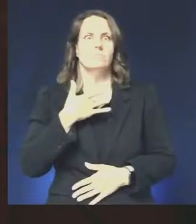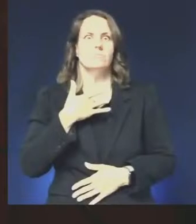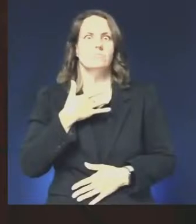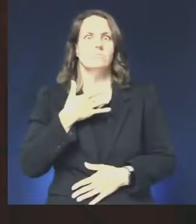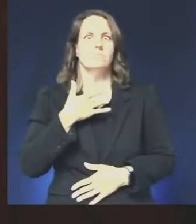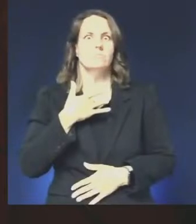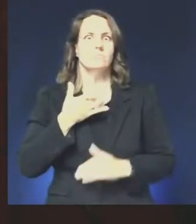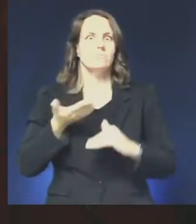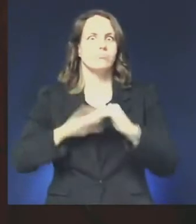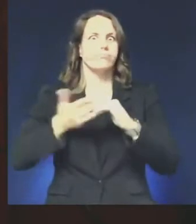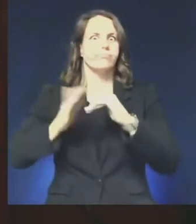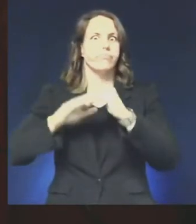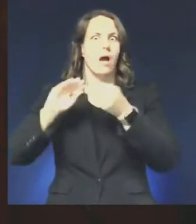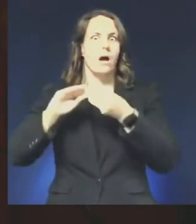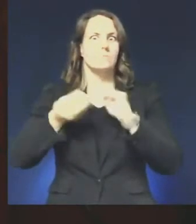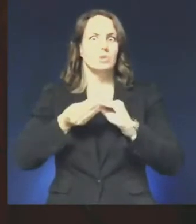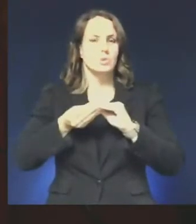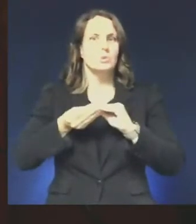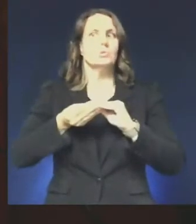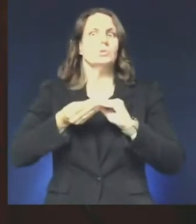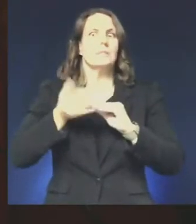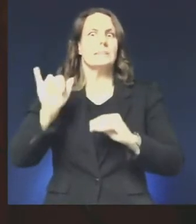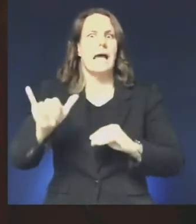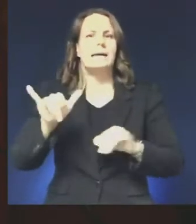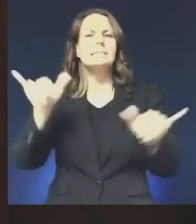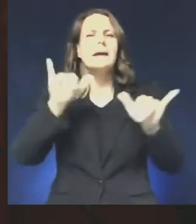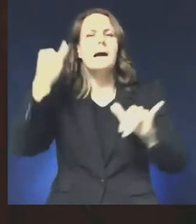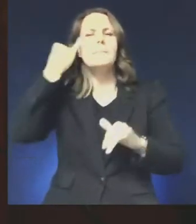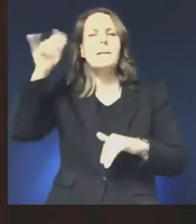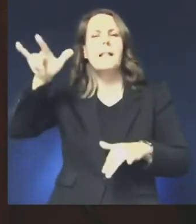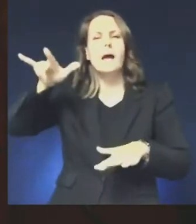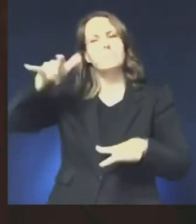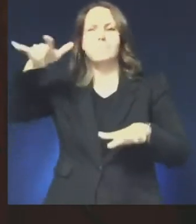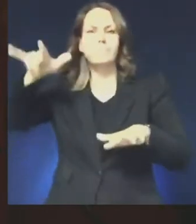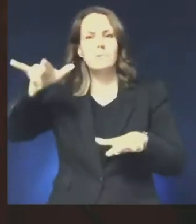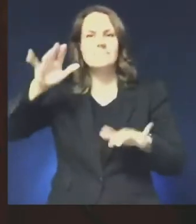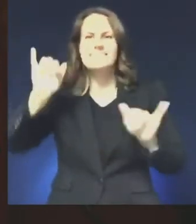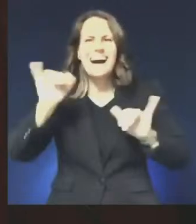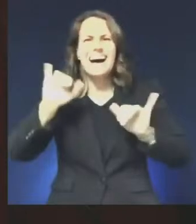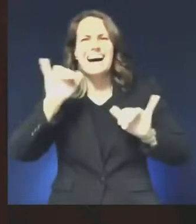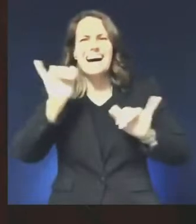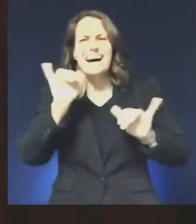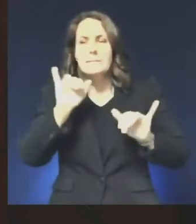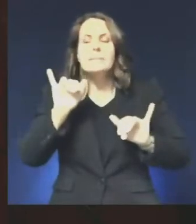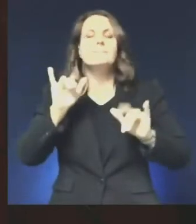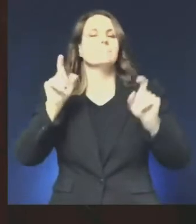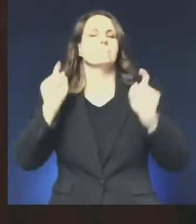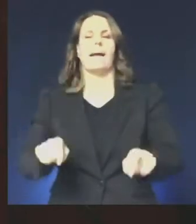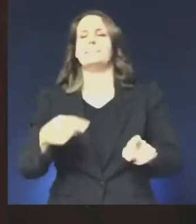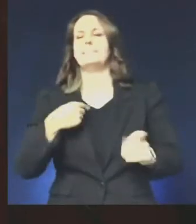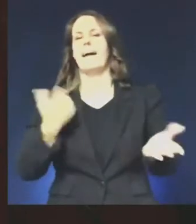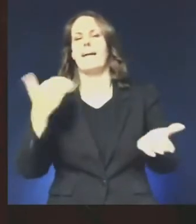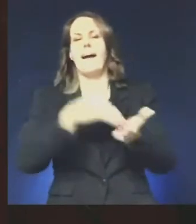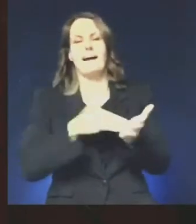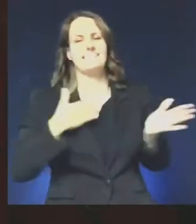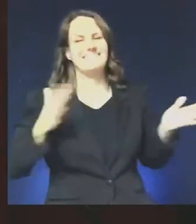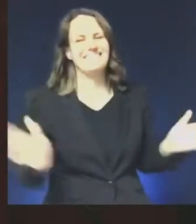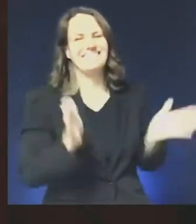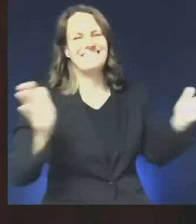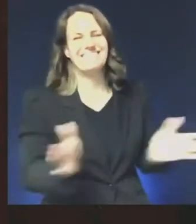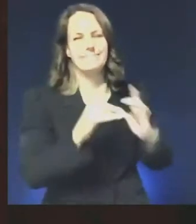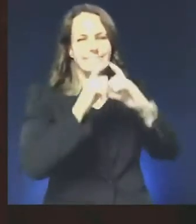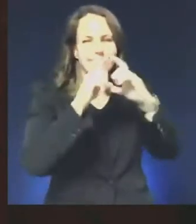people who are infected with the Delta variant can spread it to others. So we need to put our masks back on until we